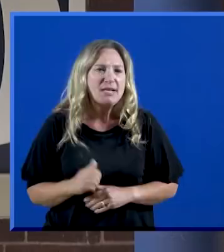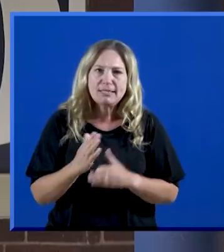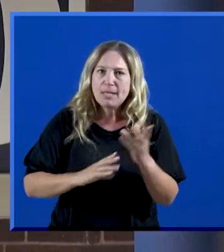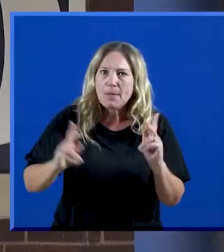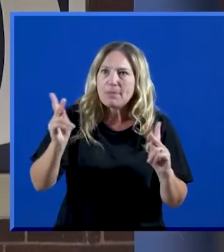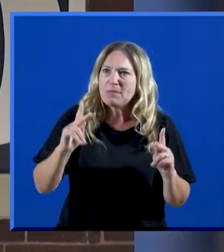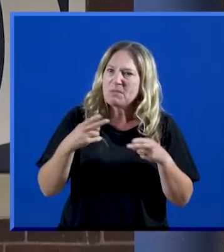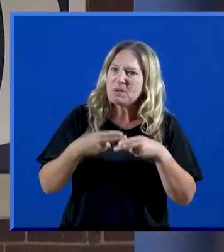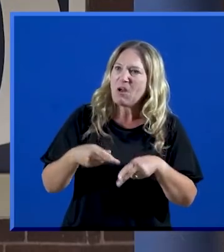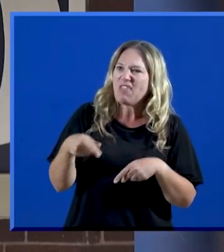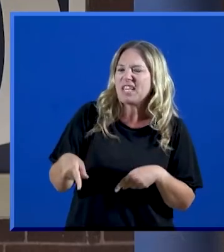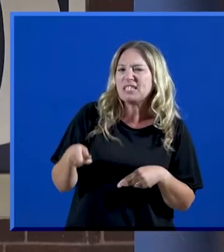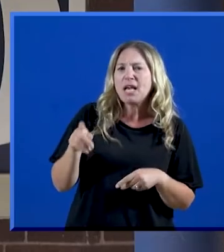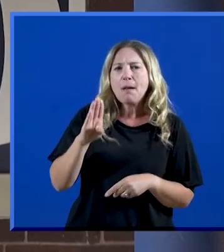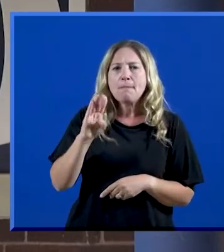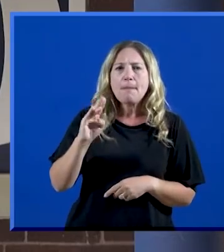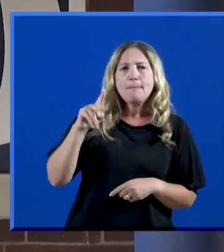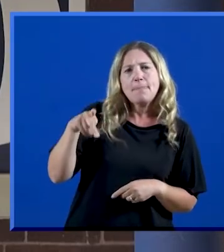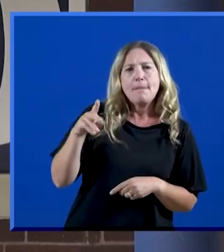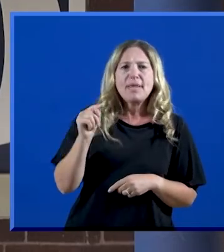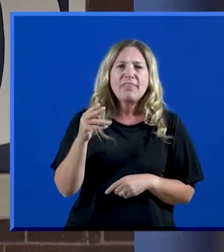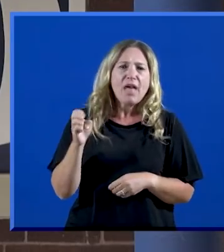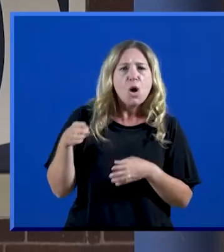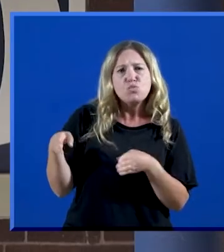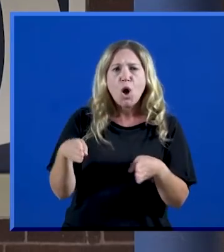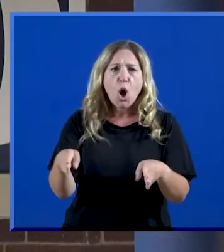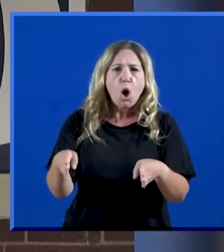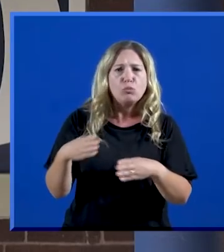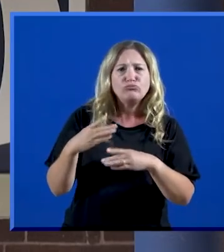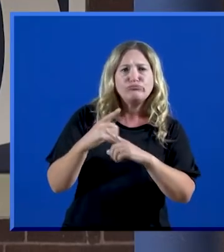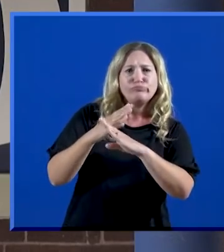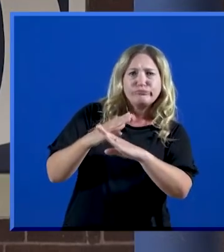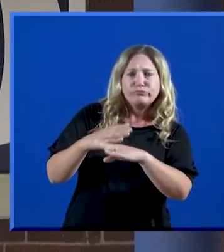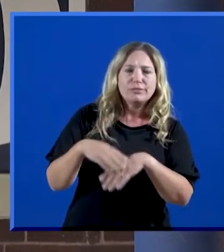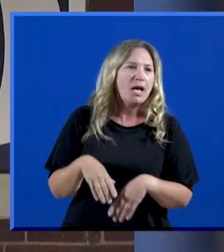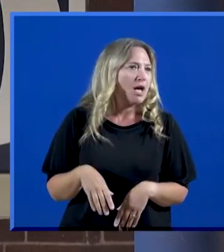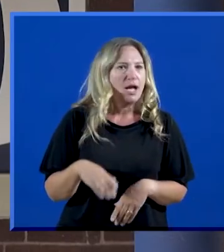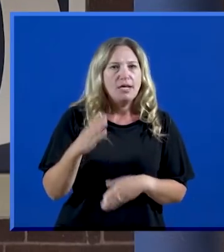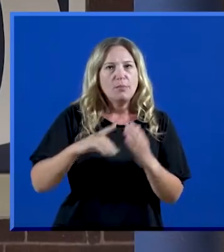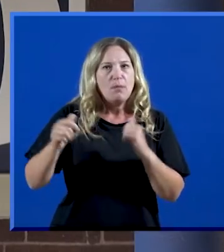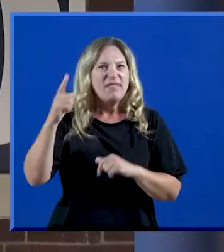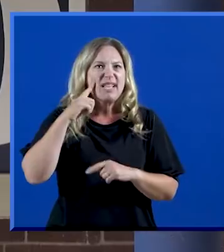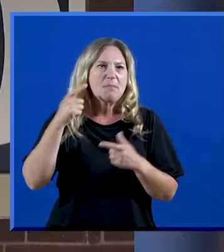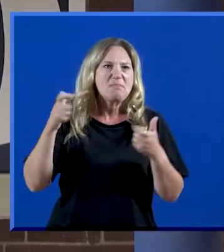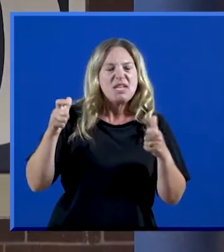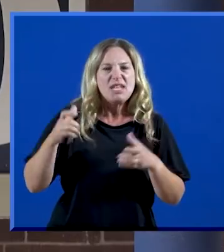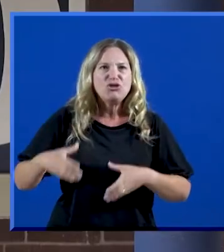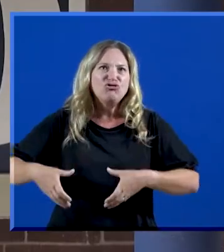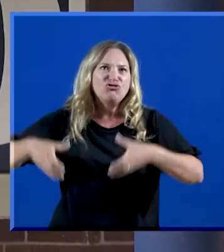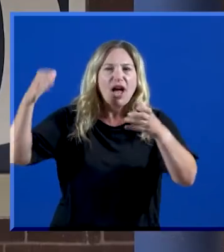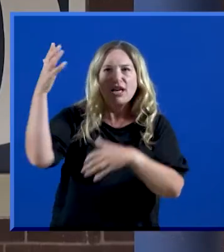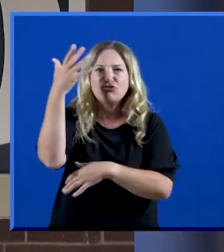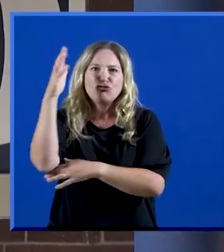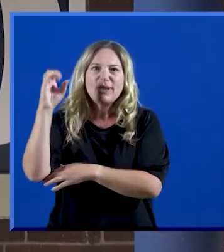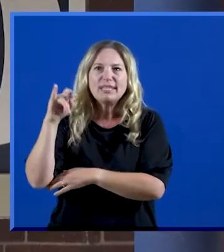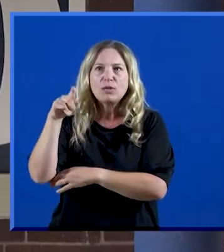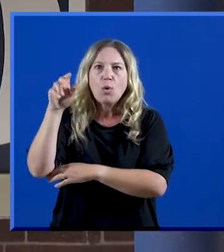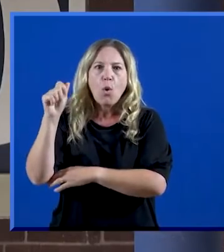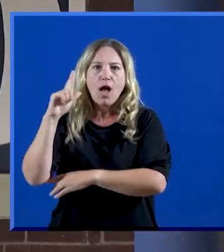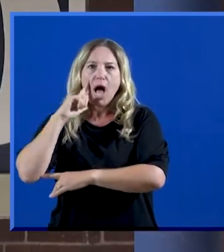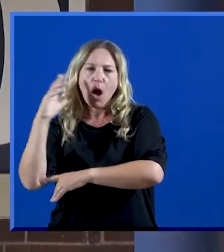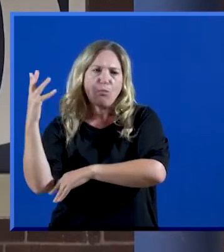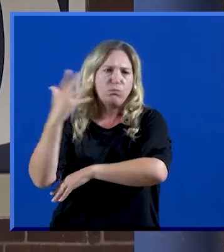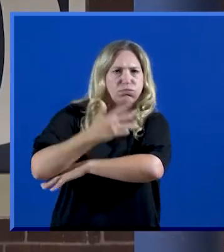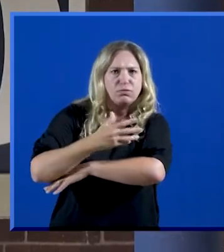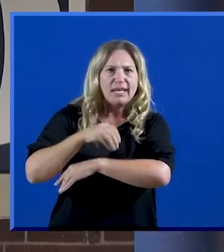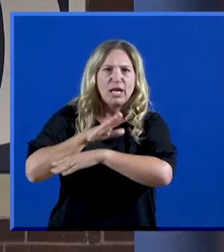history. Some people say that we are experiencing a bump in the road, while others would say it's more like a giant sequoia laying across a one-lane road.